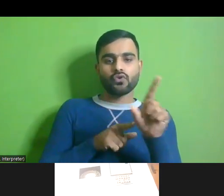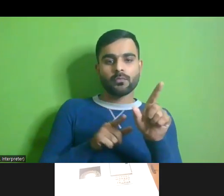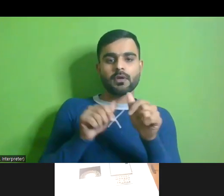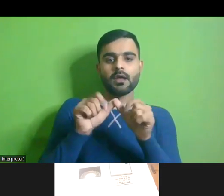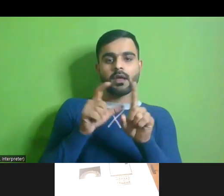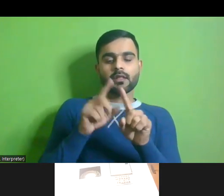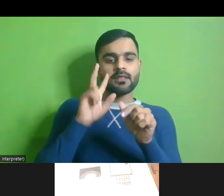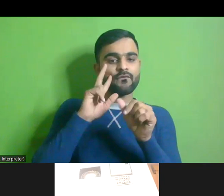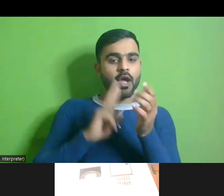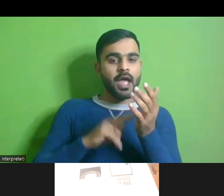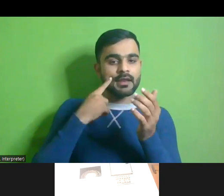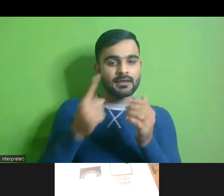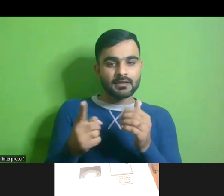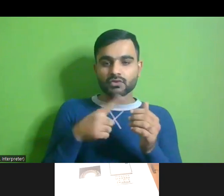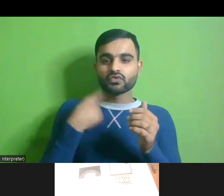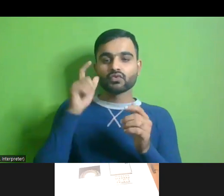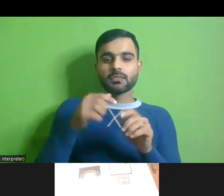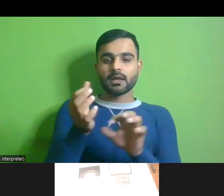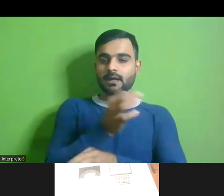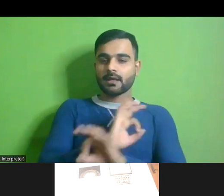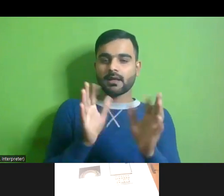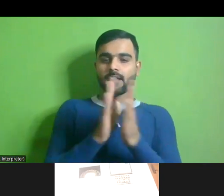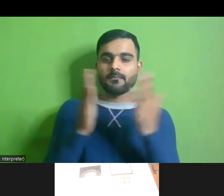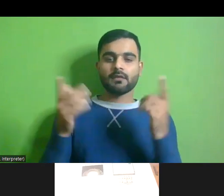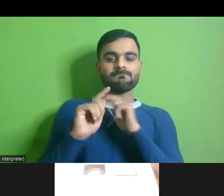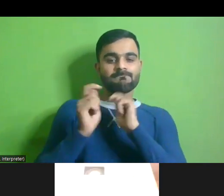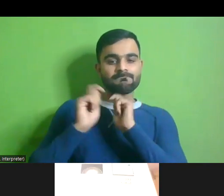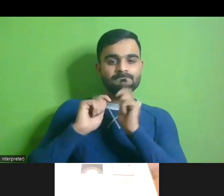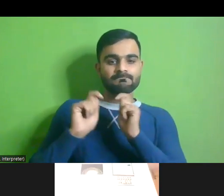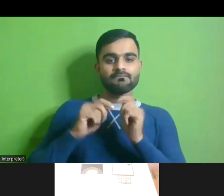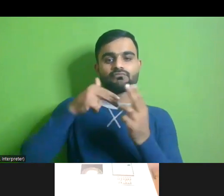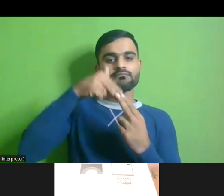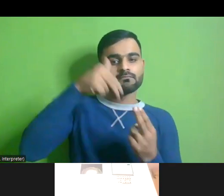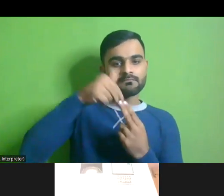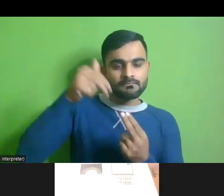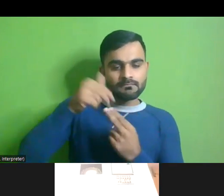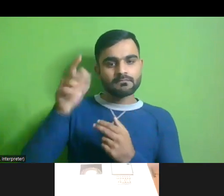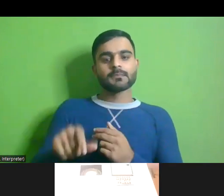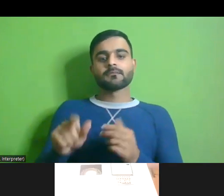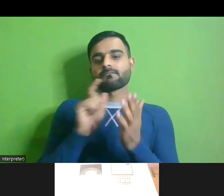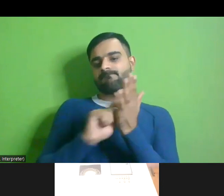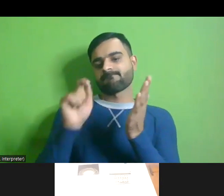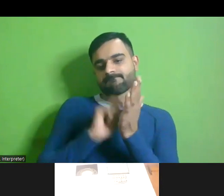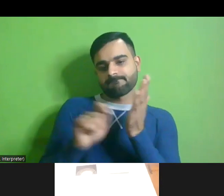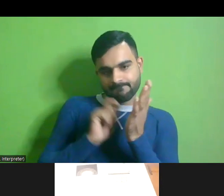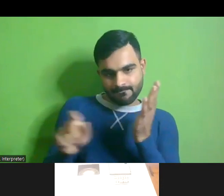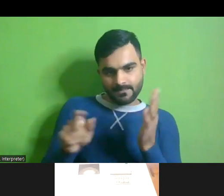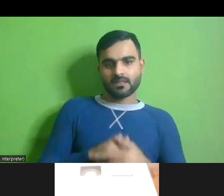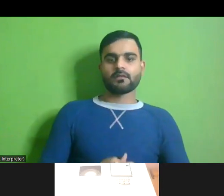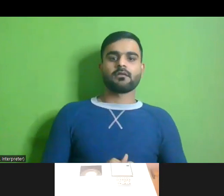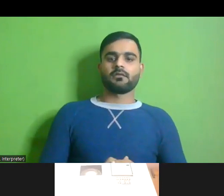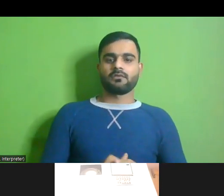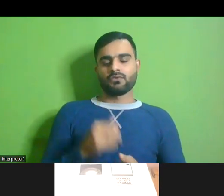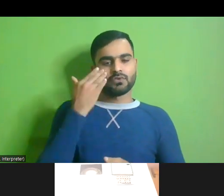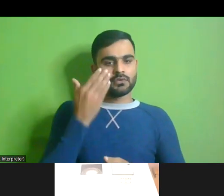Adivani, who has set up a press for Adivasi stories and Adivasi writings. And, you